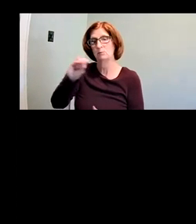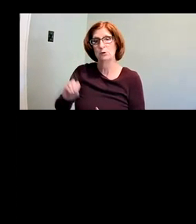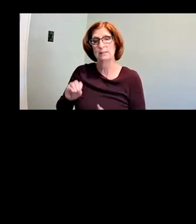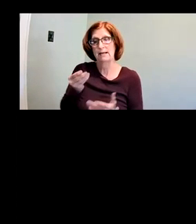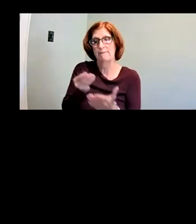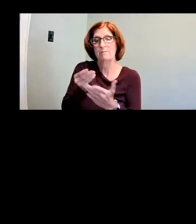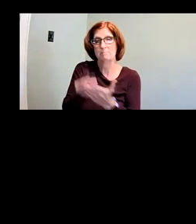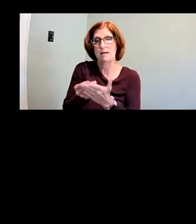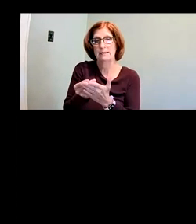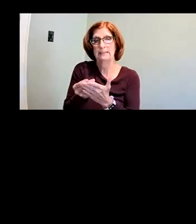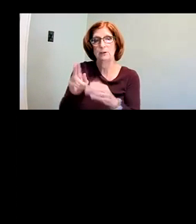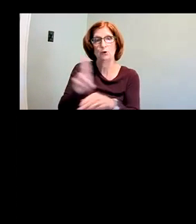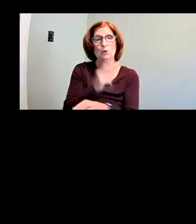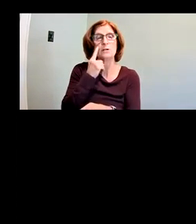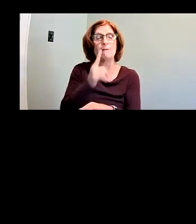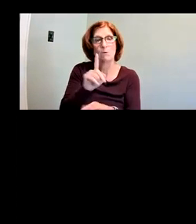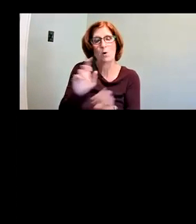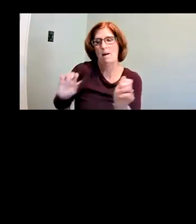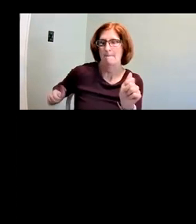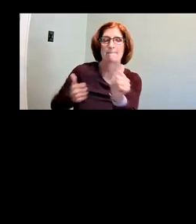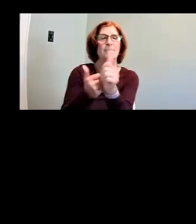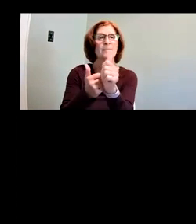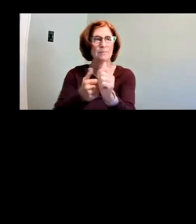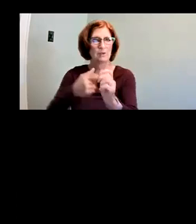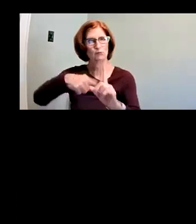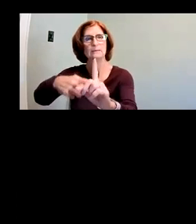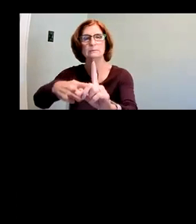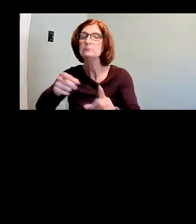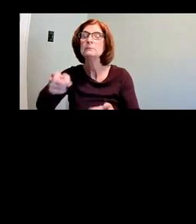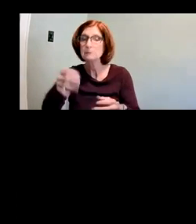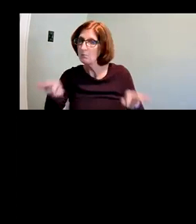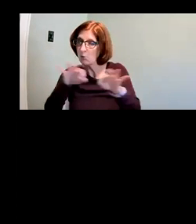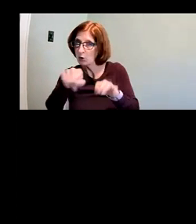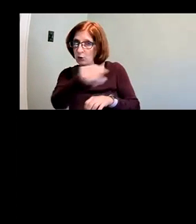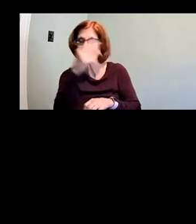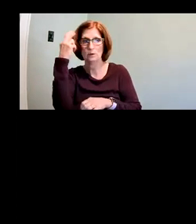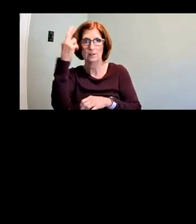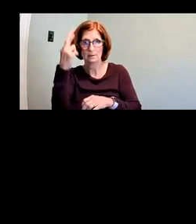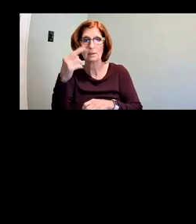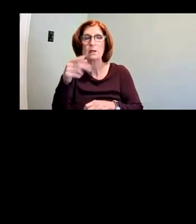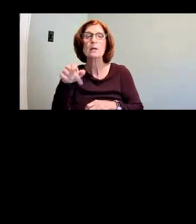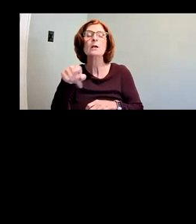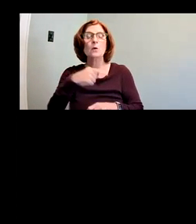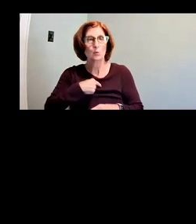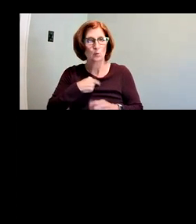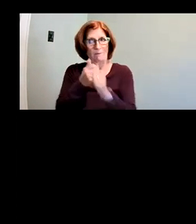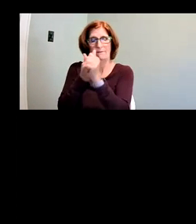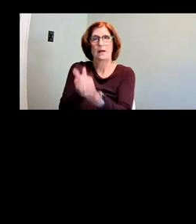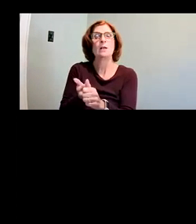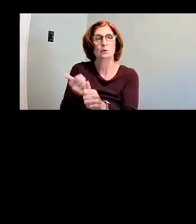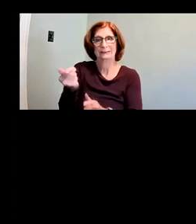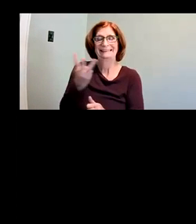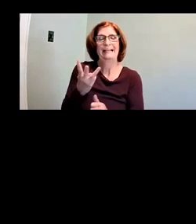spent on rental arrears. It's important to note here that while we have been under several eviction